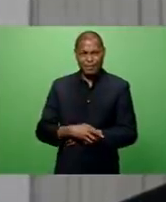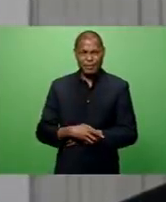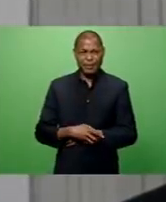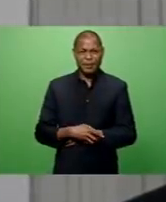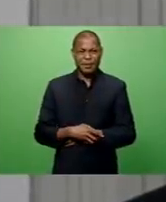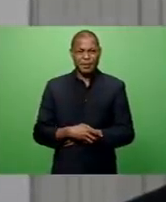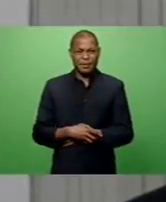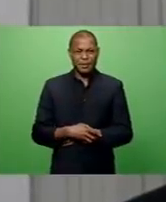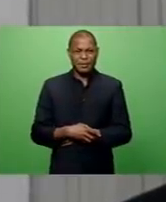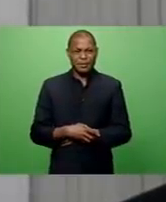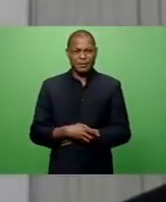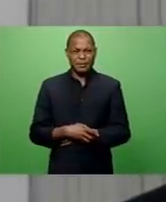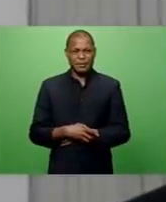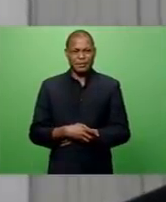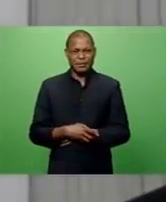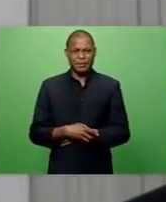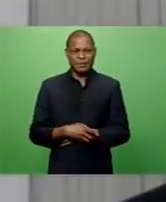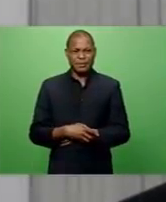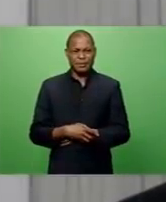that is